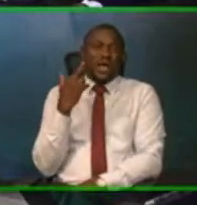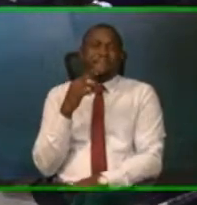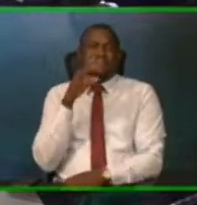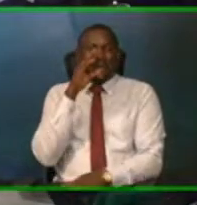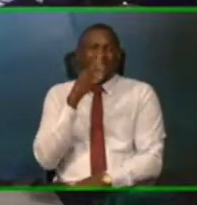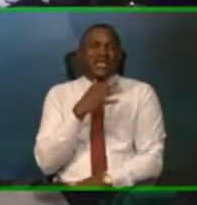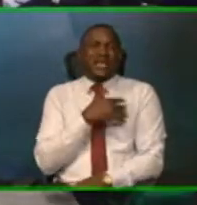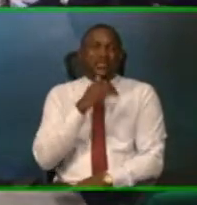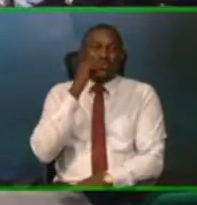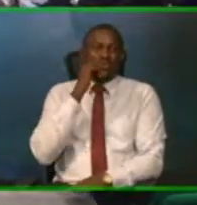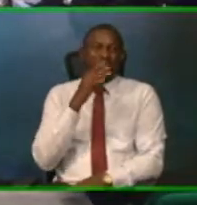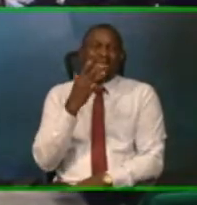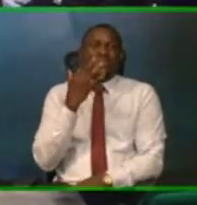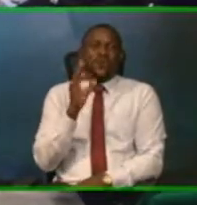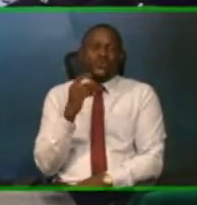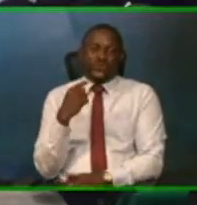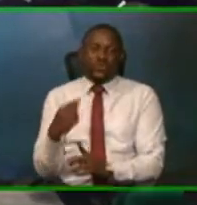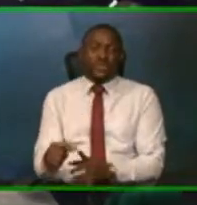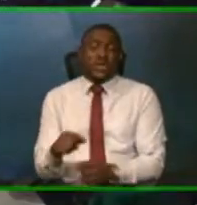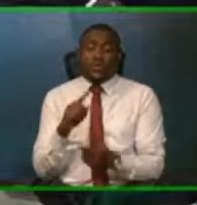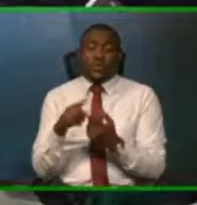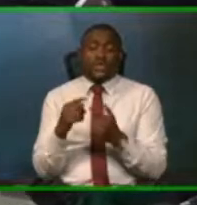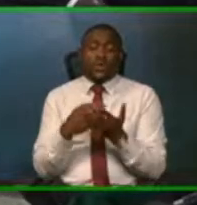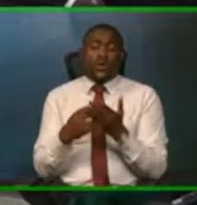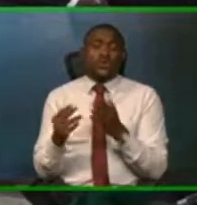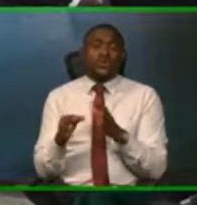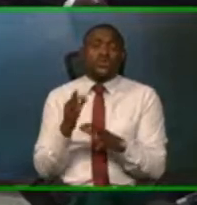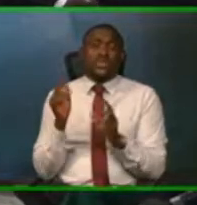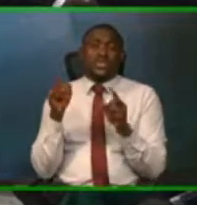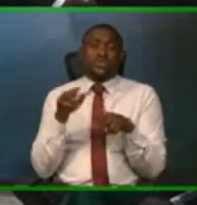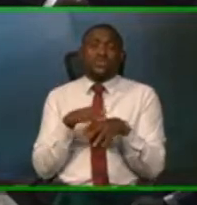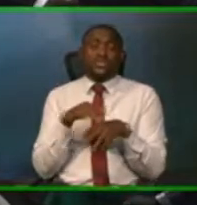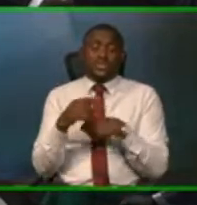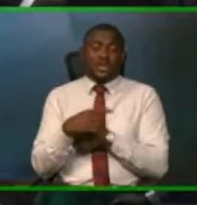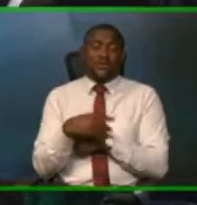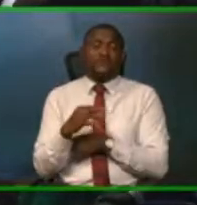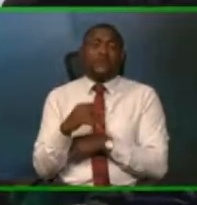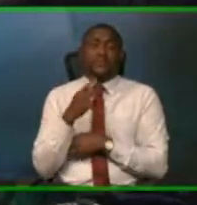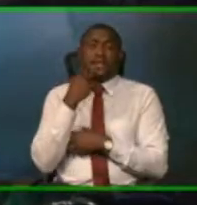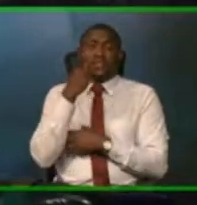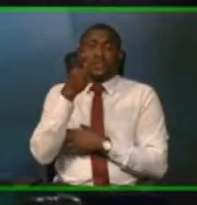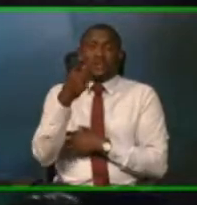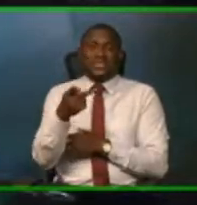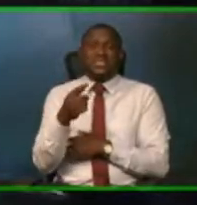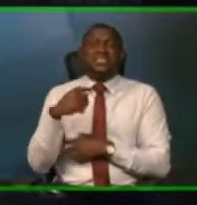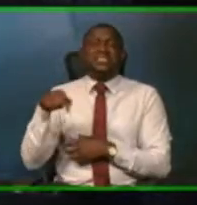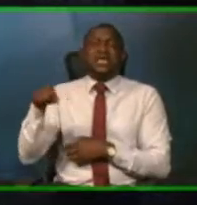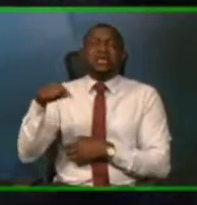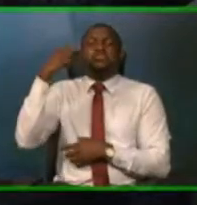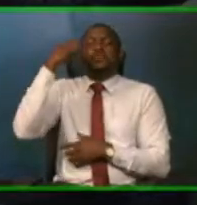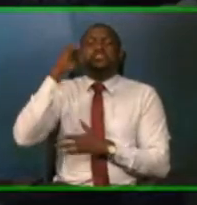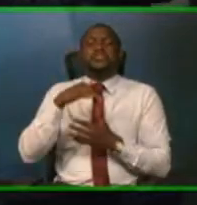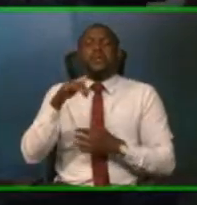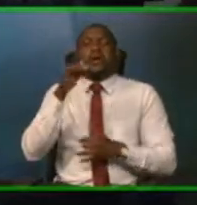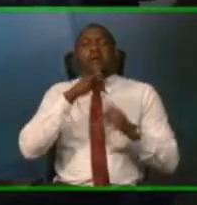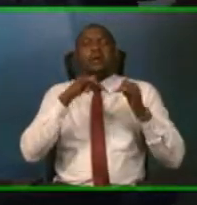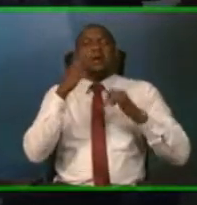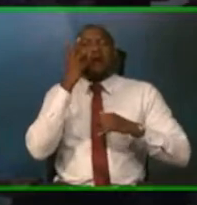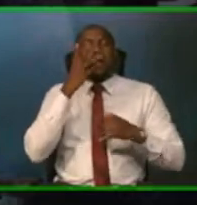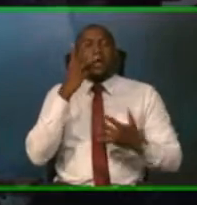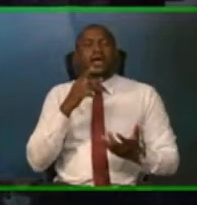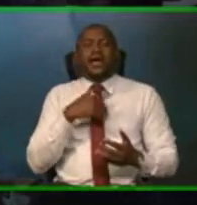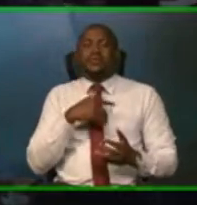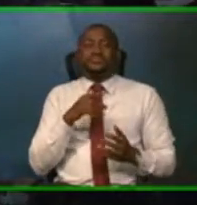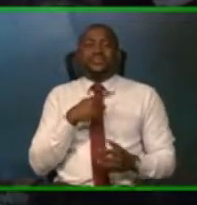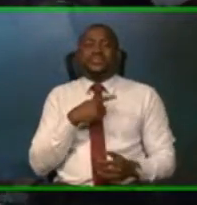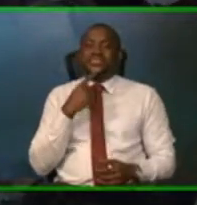word. When the Holy Ghost came on the day of Pentecost, they thought that they were drunk with new wine, and Peter said,